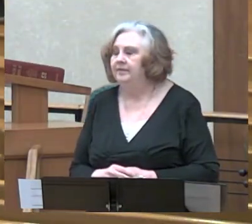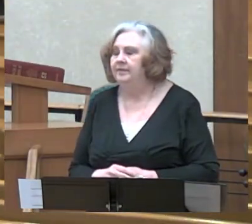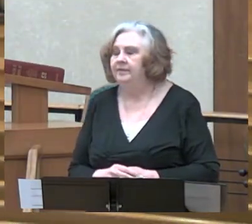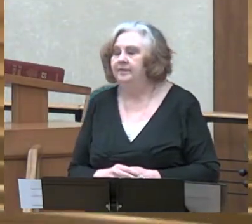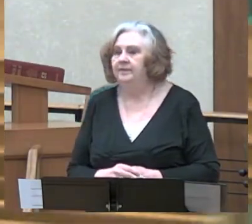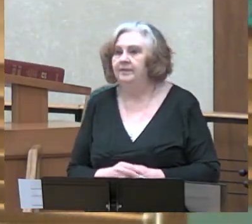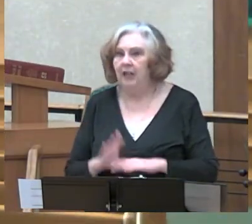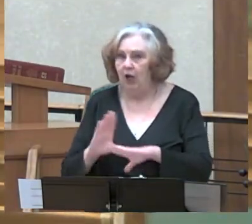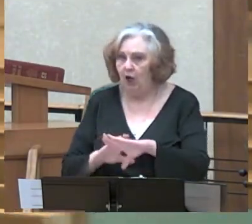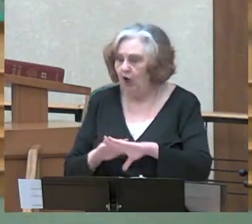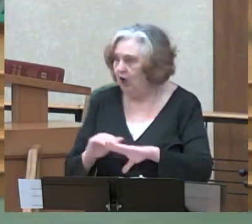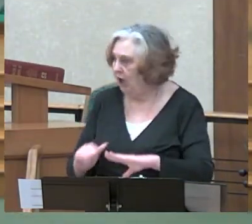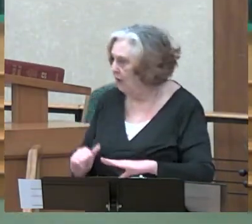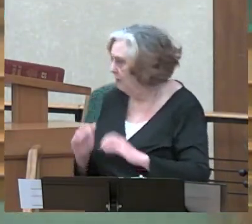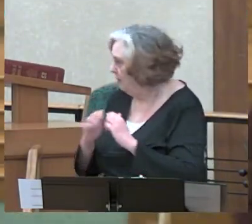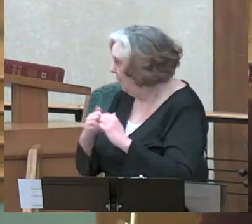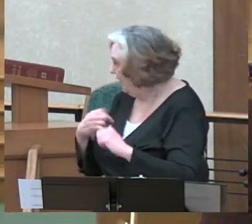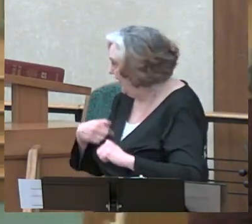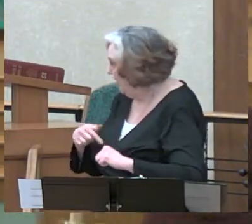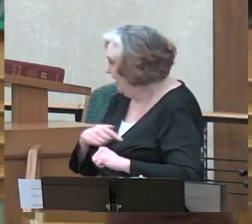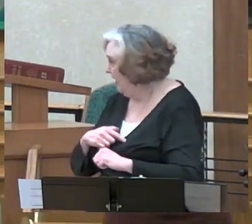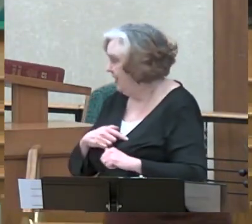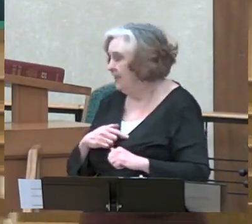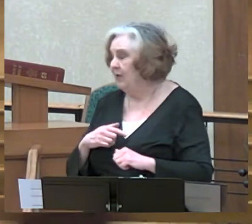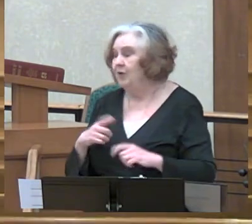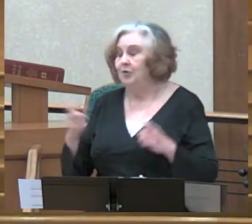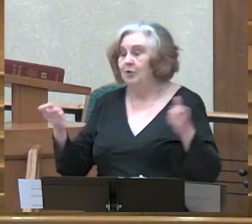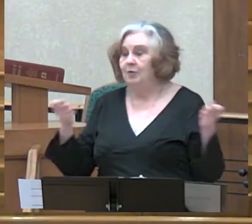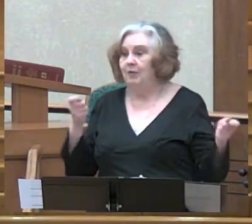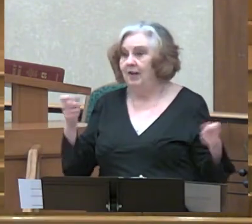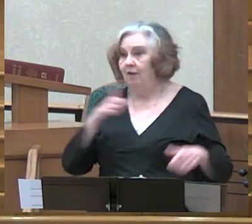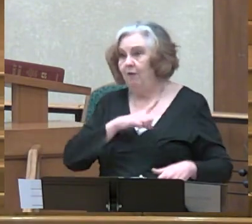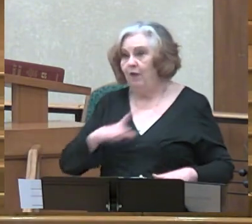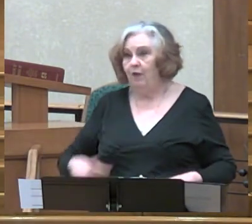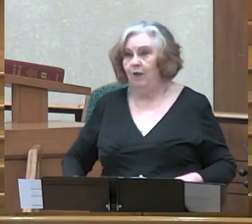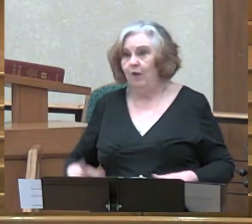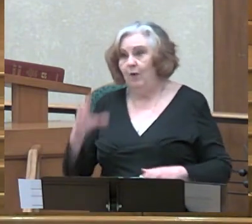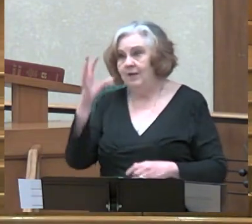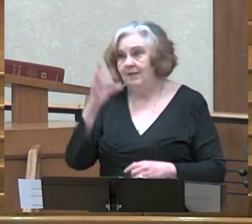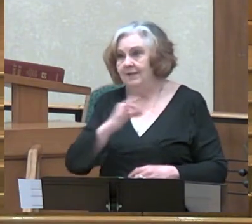You have been called to be among us to preside over the Lord's Supper.